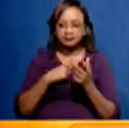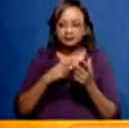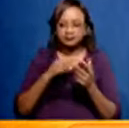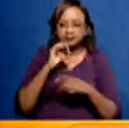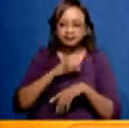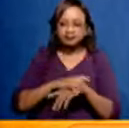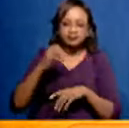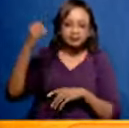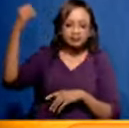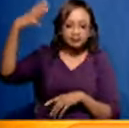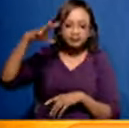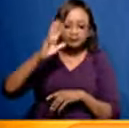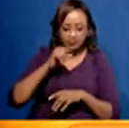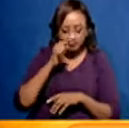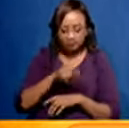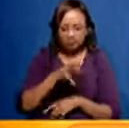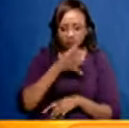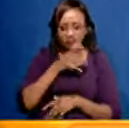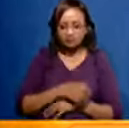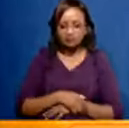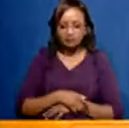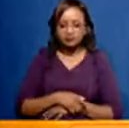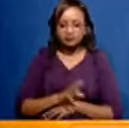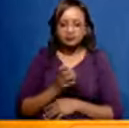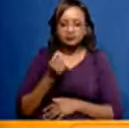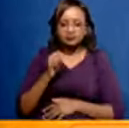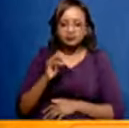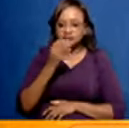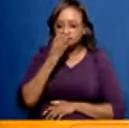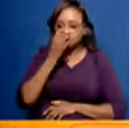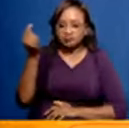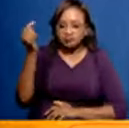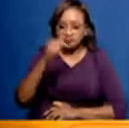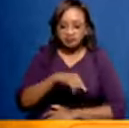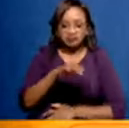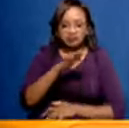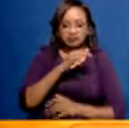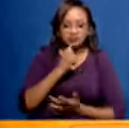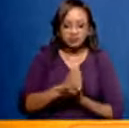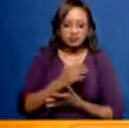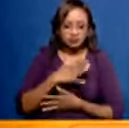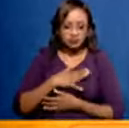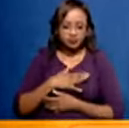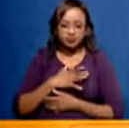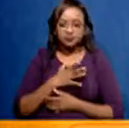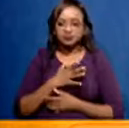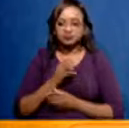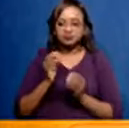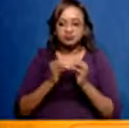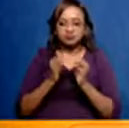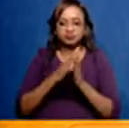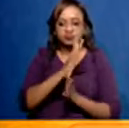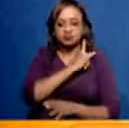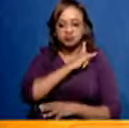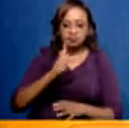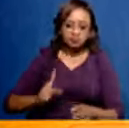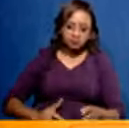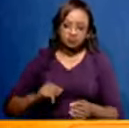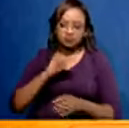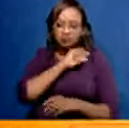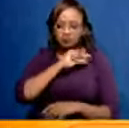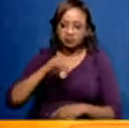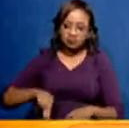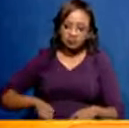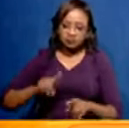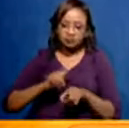electricity to the grid. So President Rutte came to the Netherlands to meet with the King and the Queen upon a state